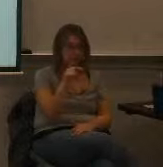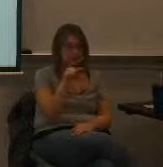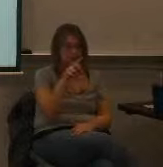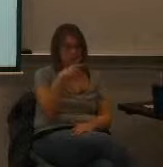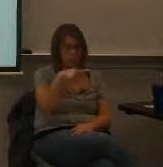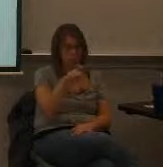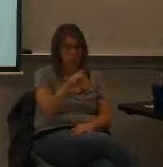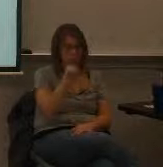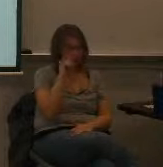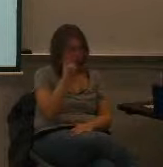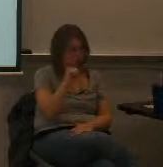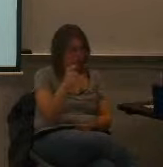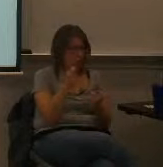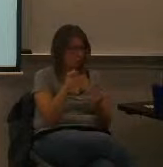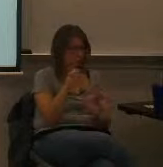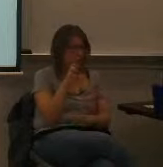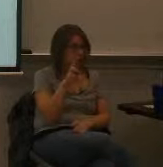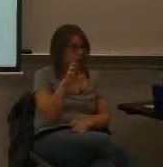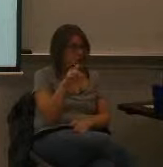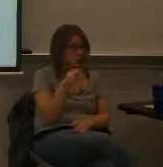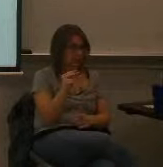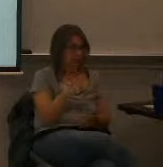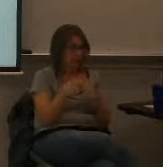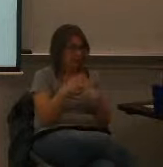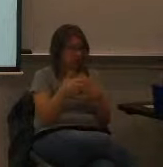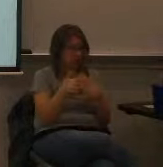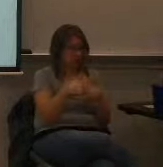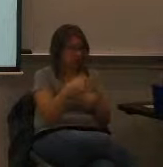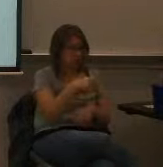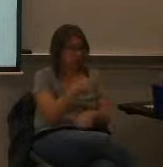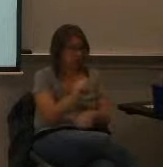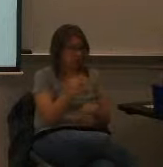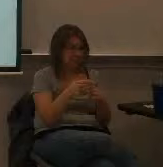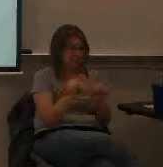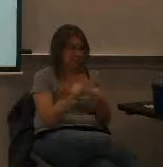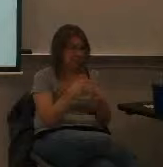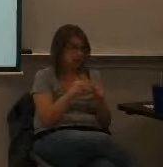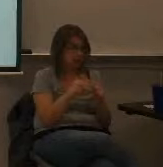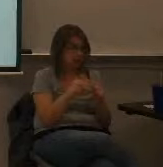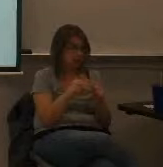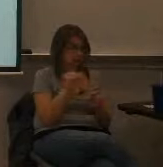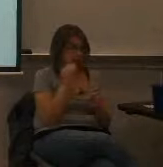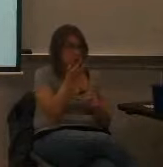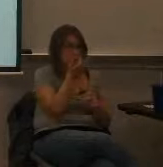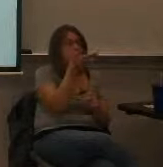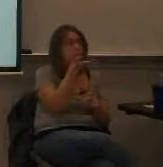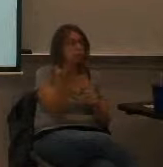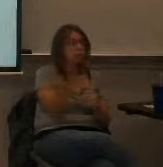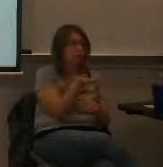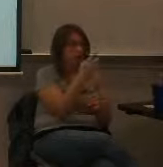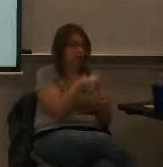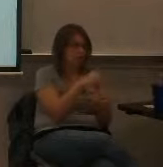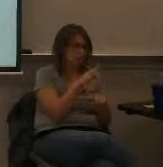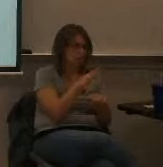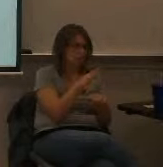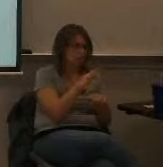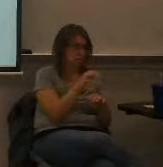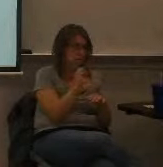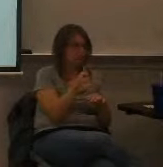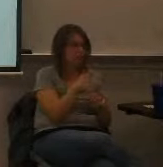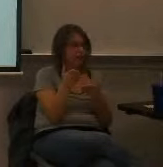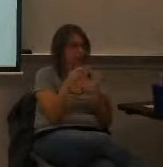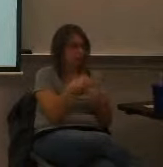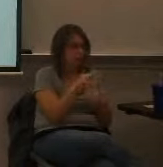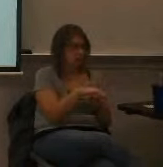large crustaceans that live in temporary pools, and their eggs can either be blown in or be carried in on the feet of waterfowl